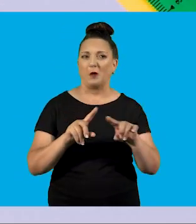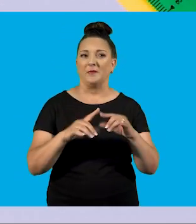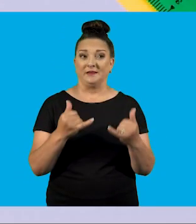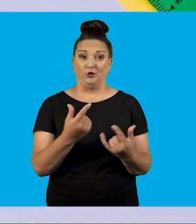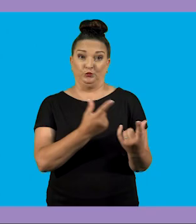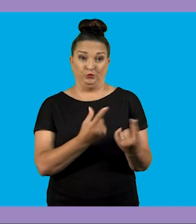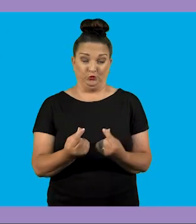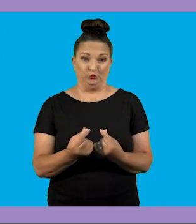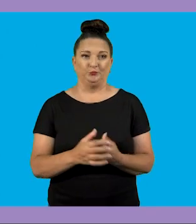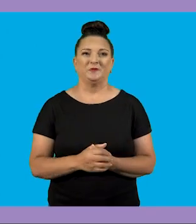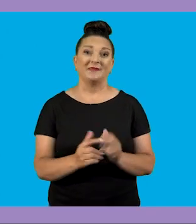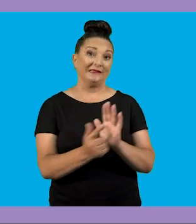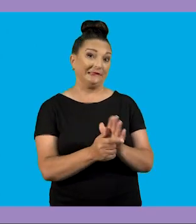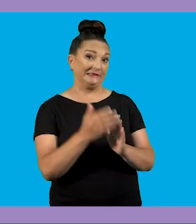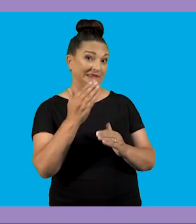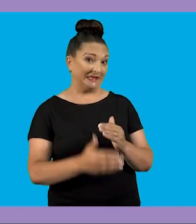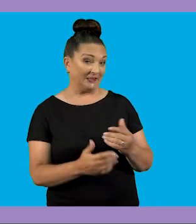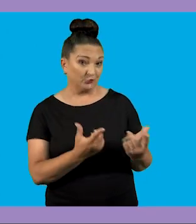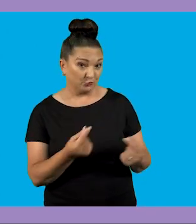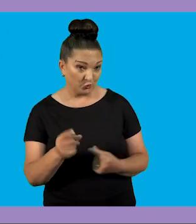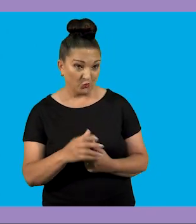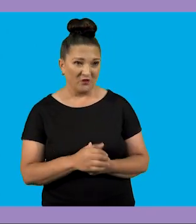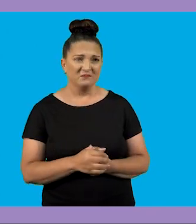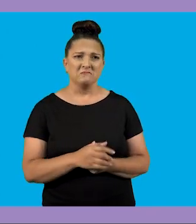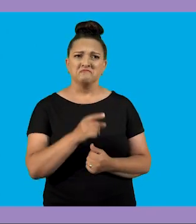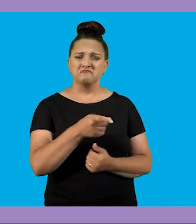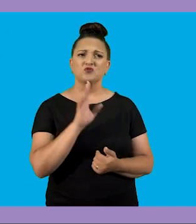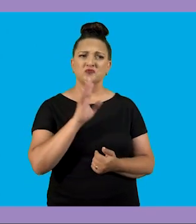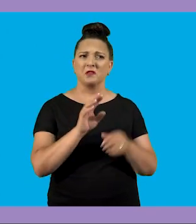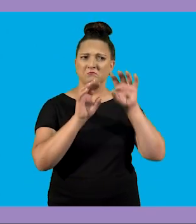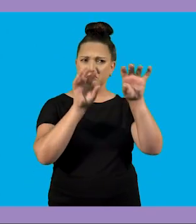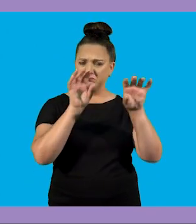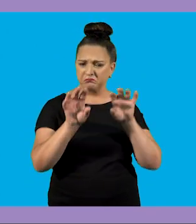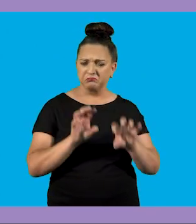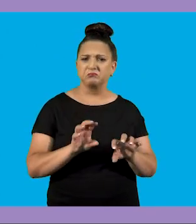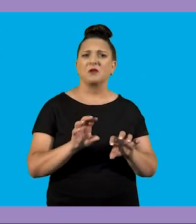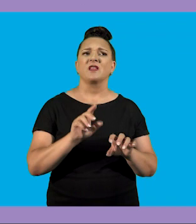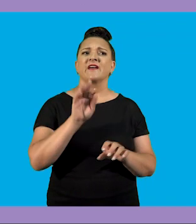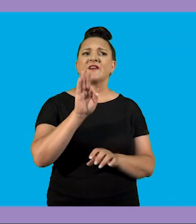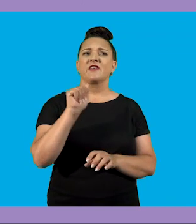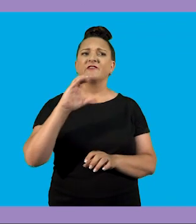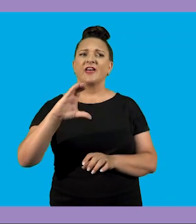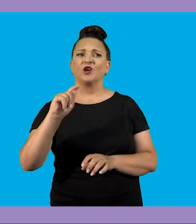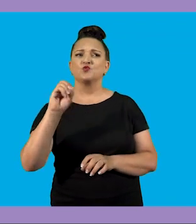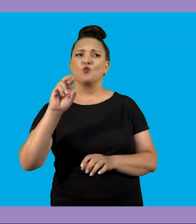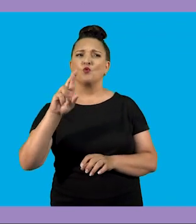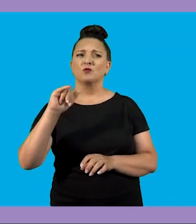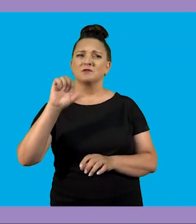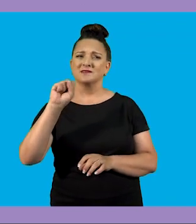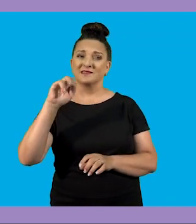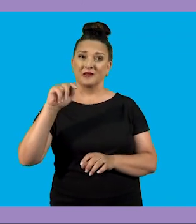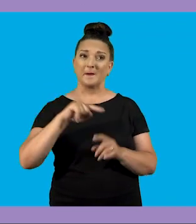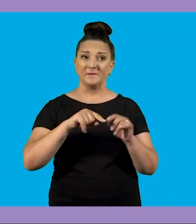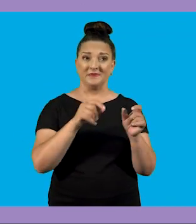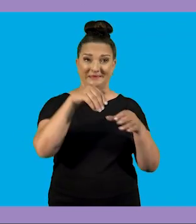on to our lesson. So by the end of this lesson, you will be able to factorize quadratic trinomials by